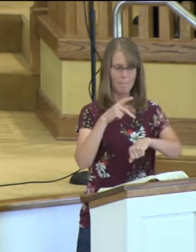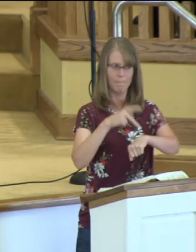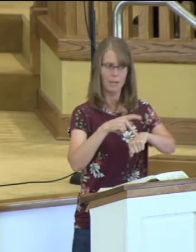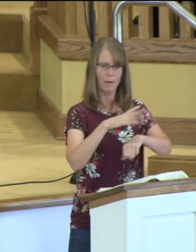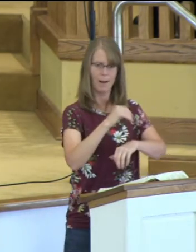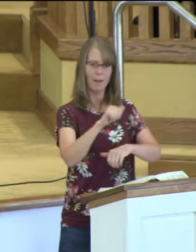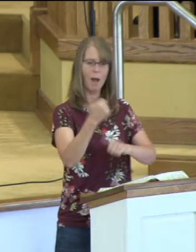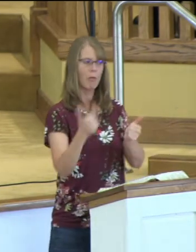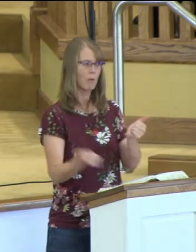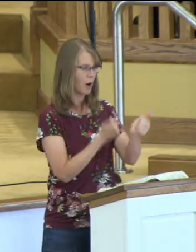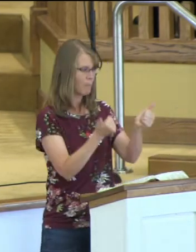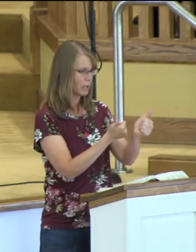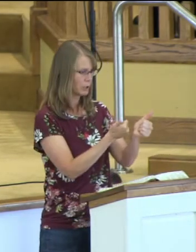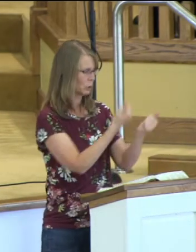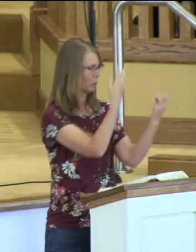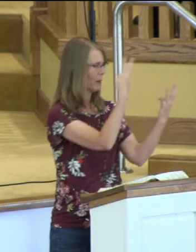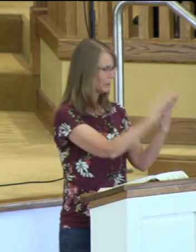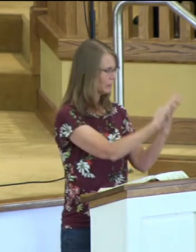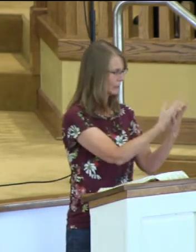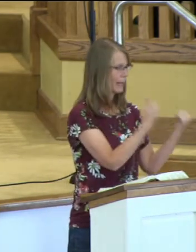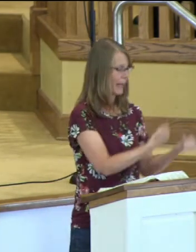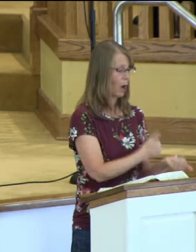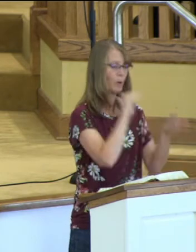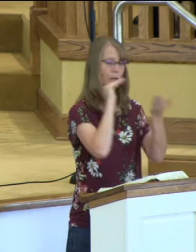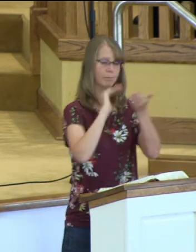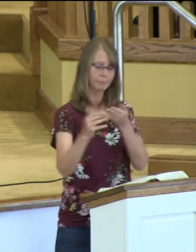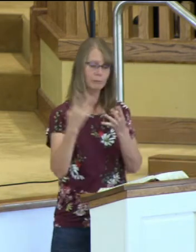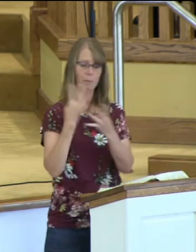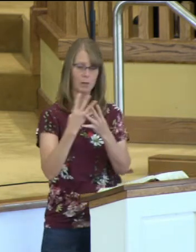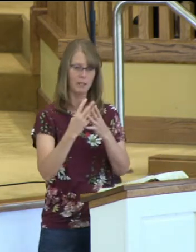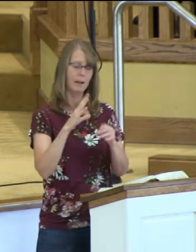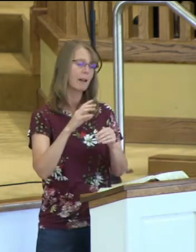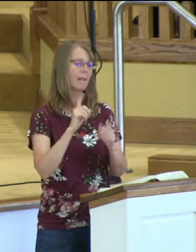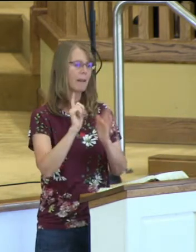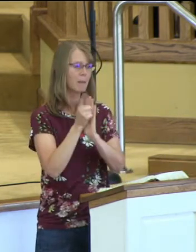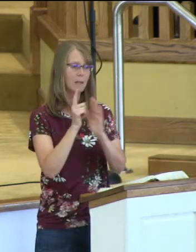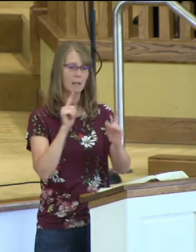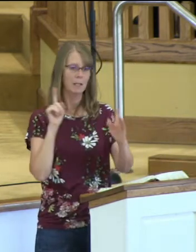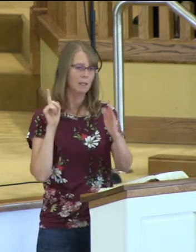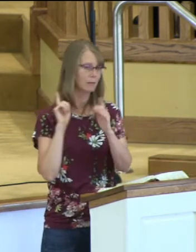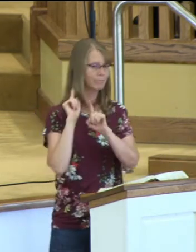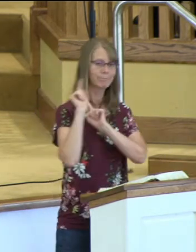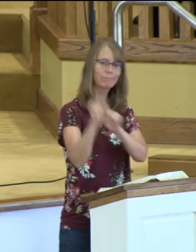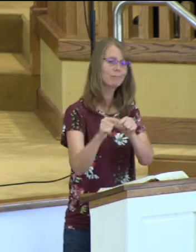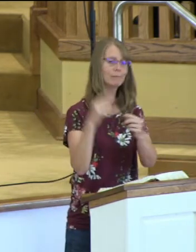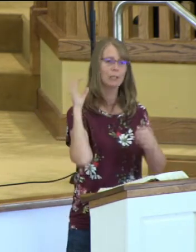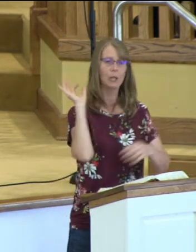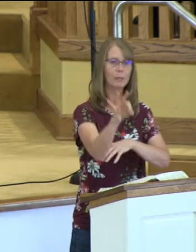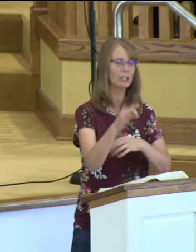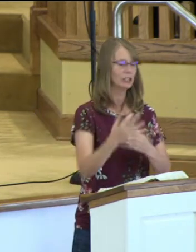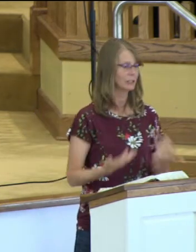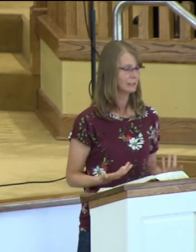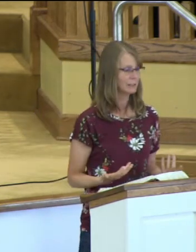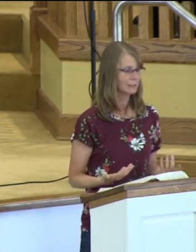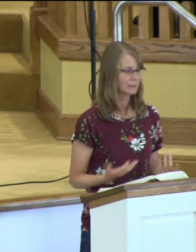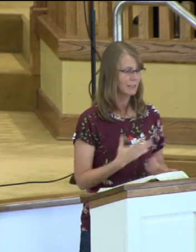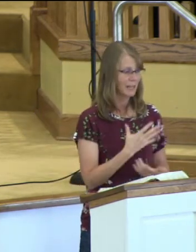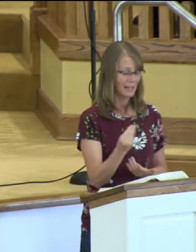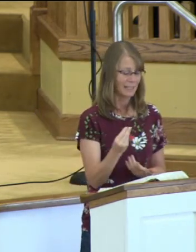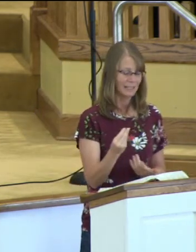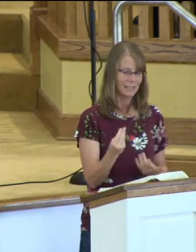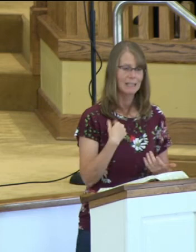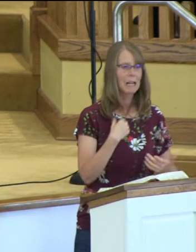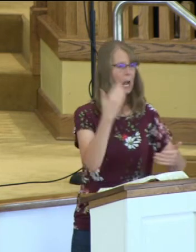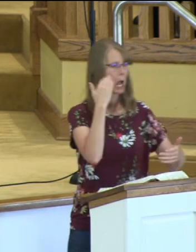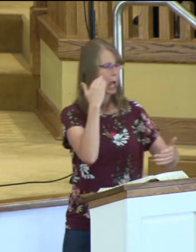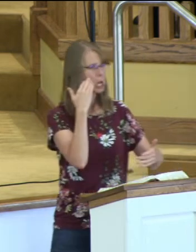and the apostles were in prison. Now they're out of prison, and they immediately went back to preaching. And they said, hey, listen, I know you